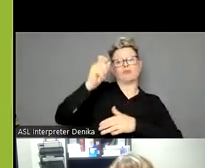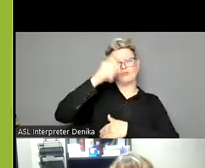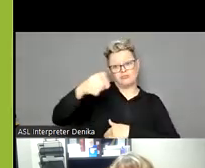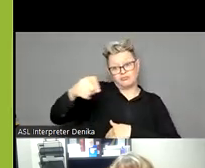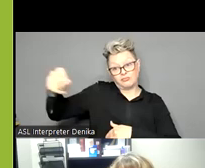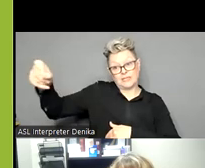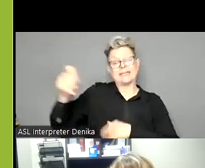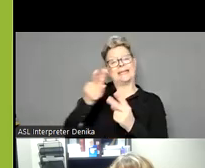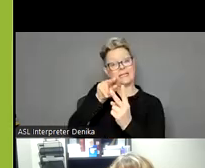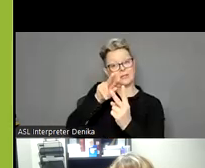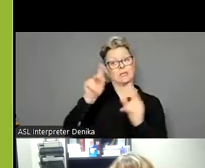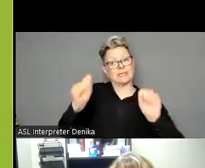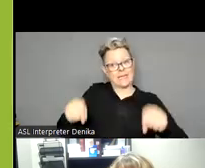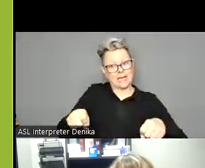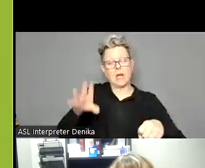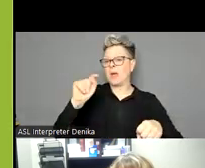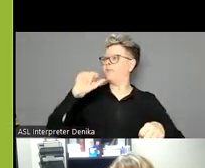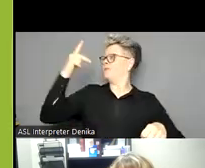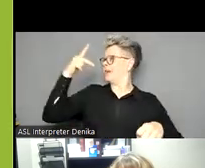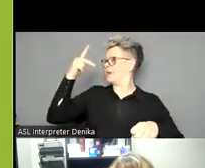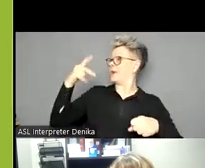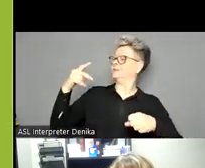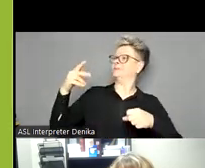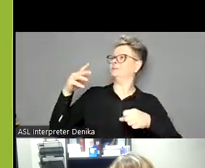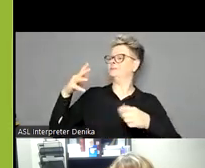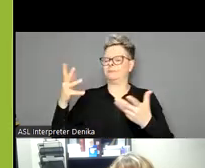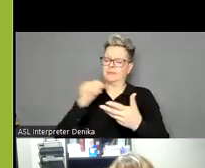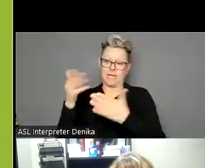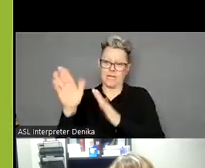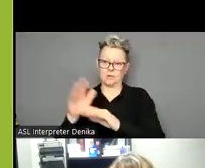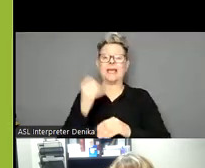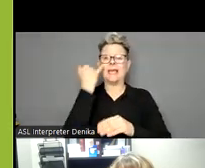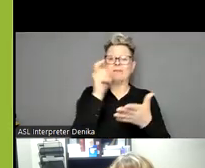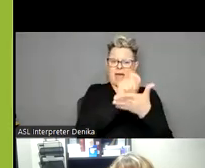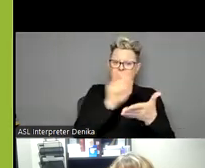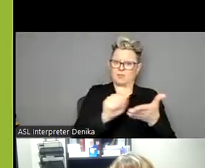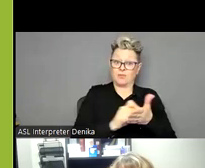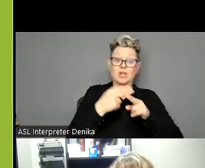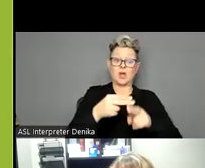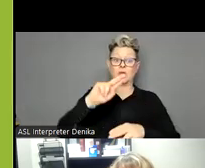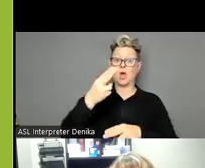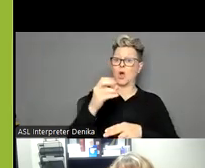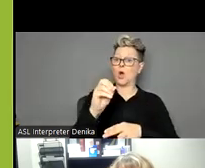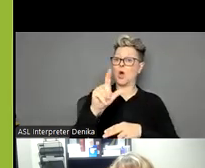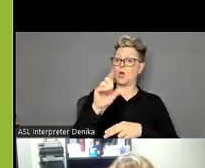or handwritten. If it's handwritten, that's called a holographic will.